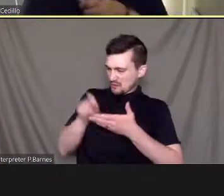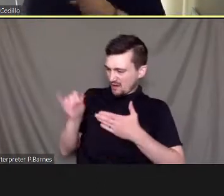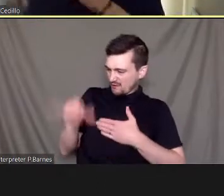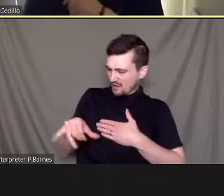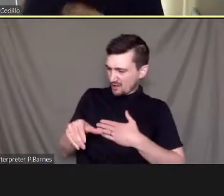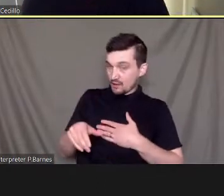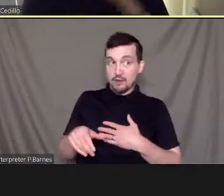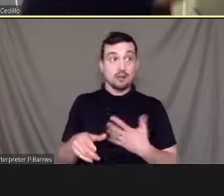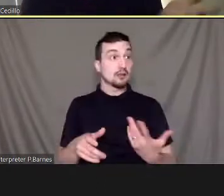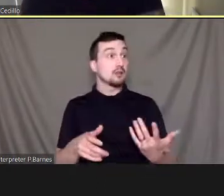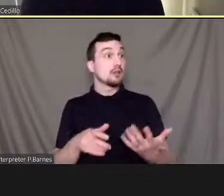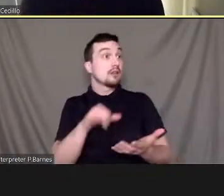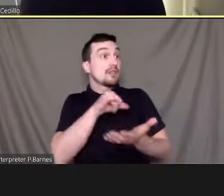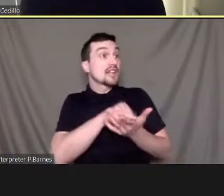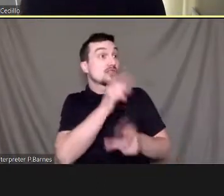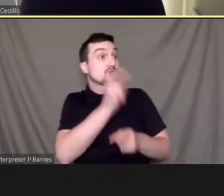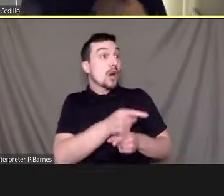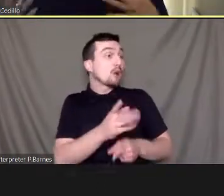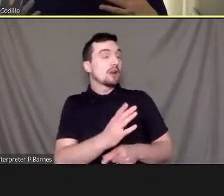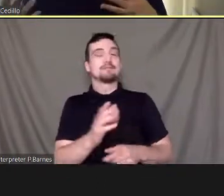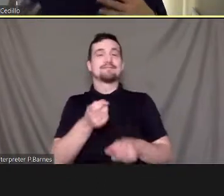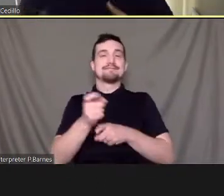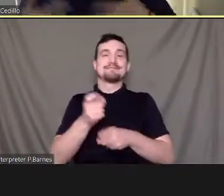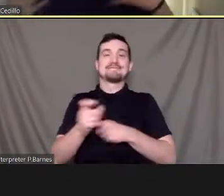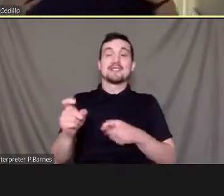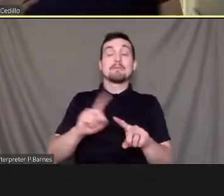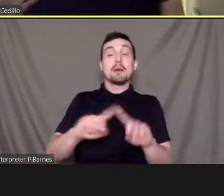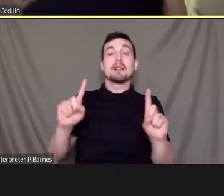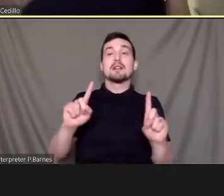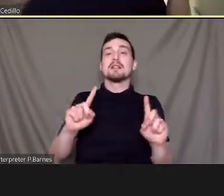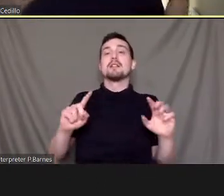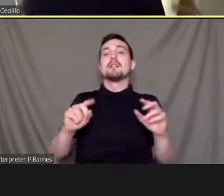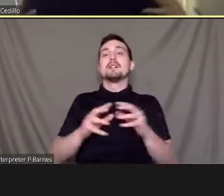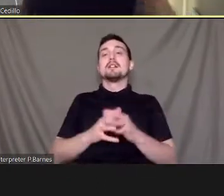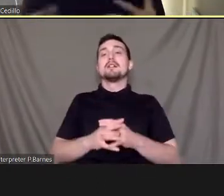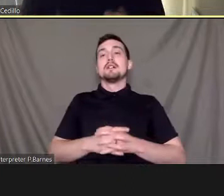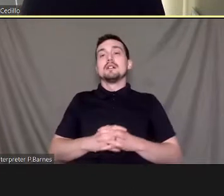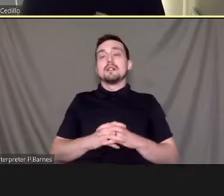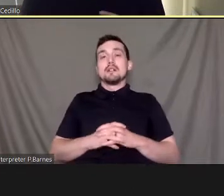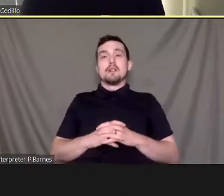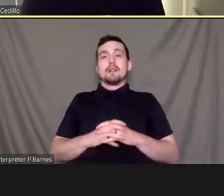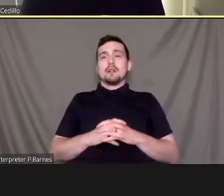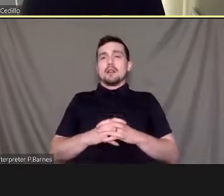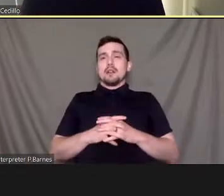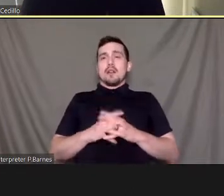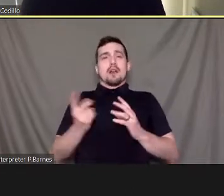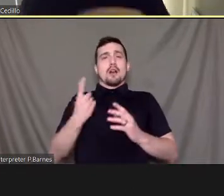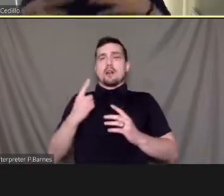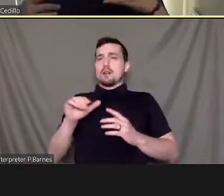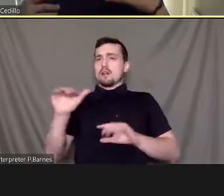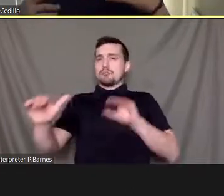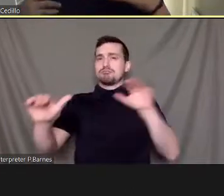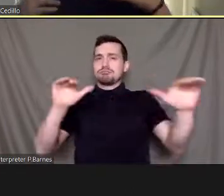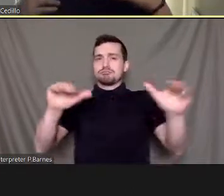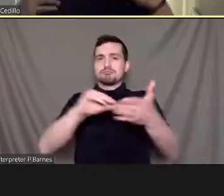Because that's how it is. No, I'm just kidding. But, you know, I asked my students